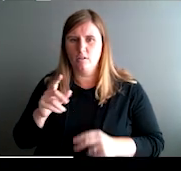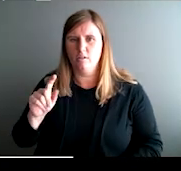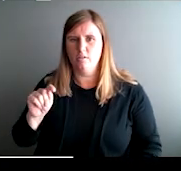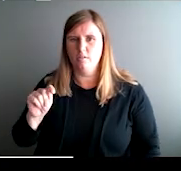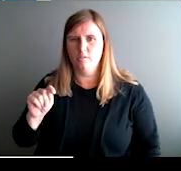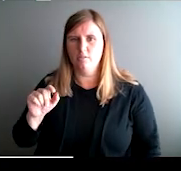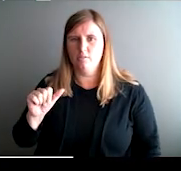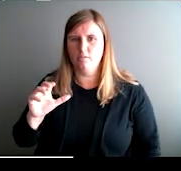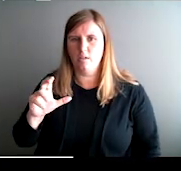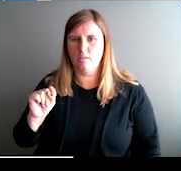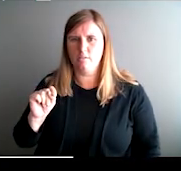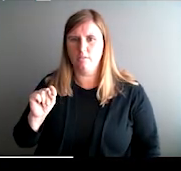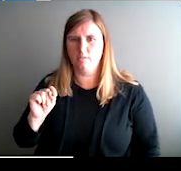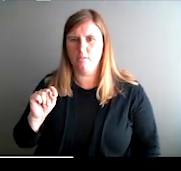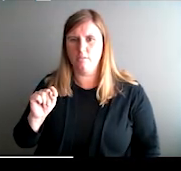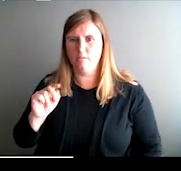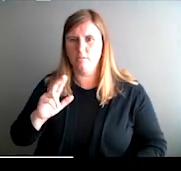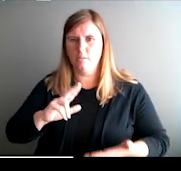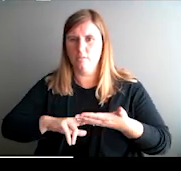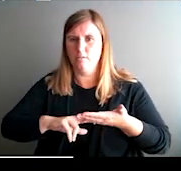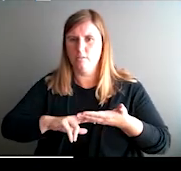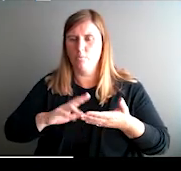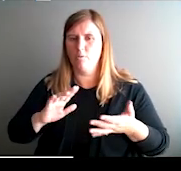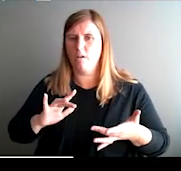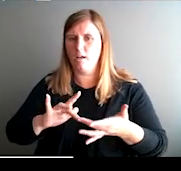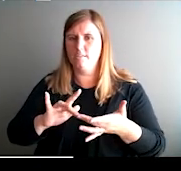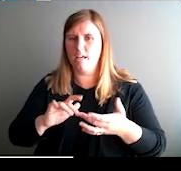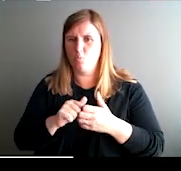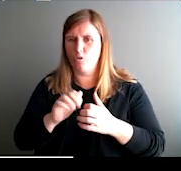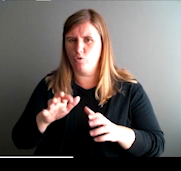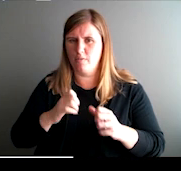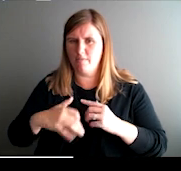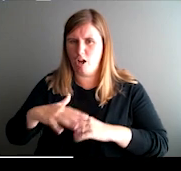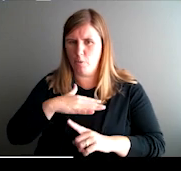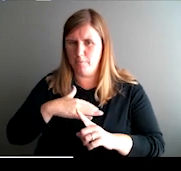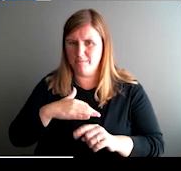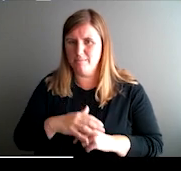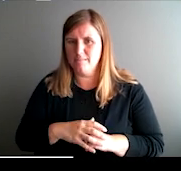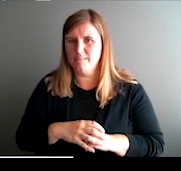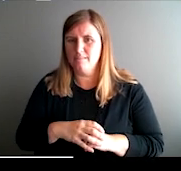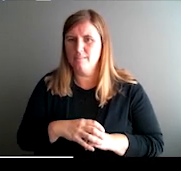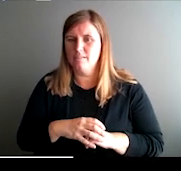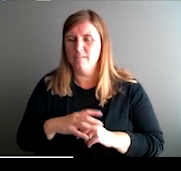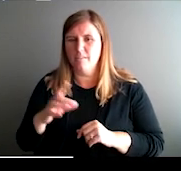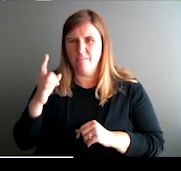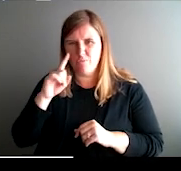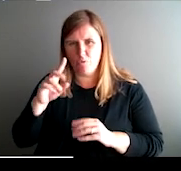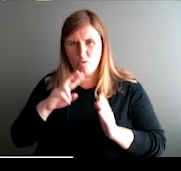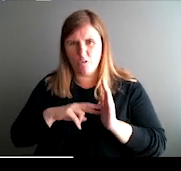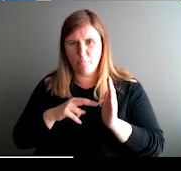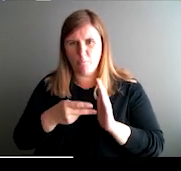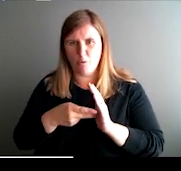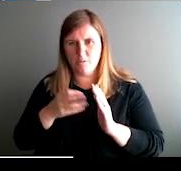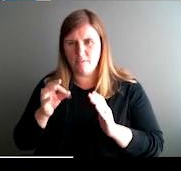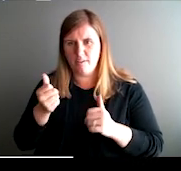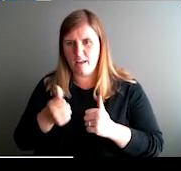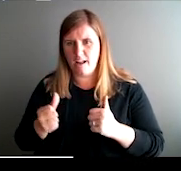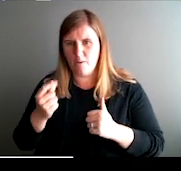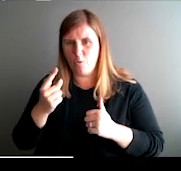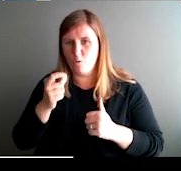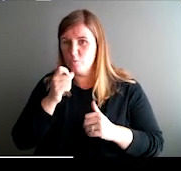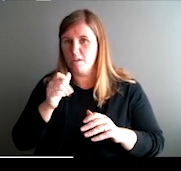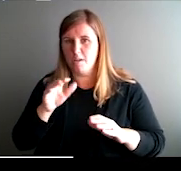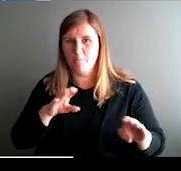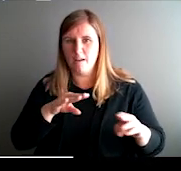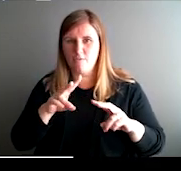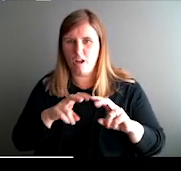tact. Think of it as coming in contact with your environment. All this is for the purpose of anybody who's not a